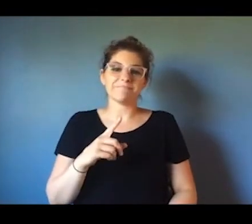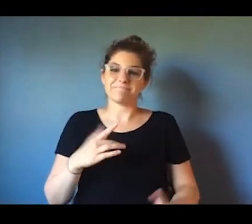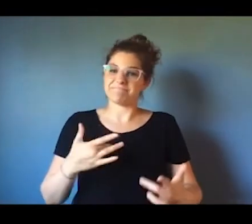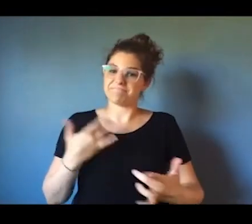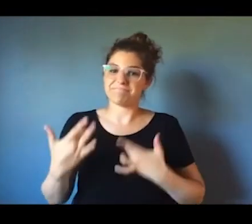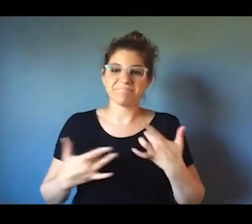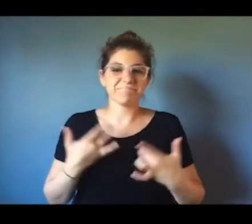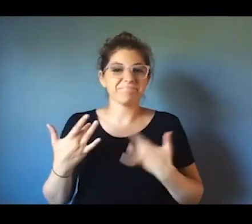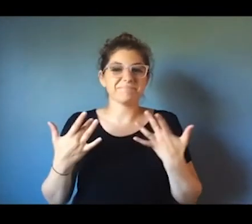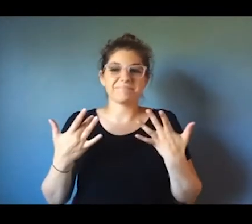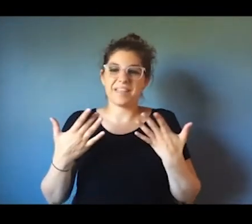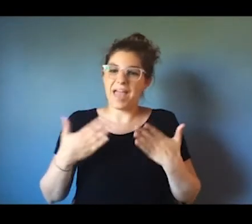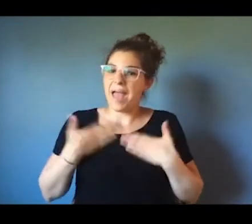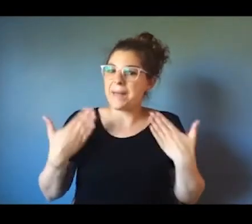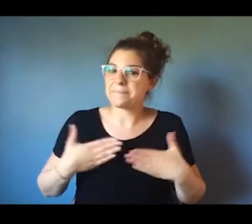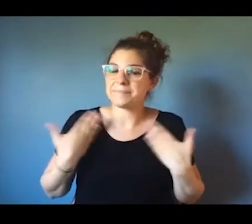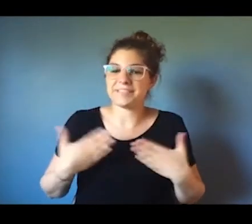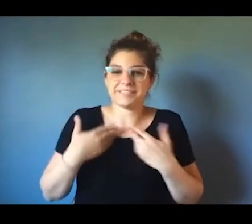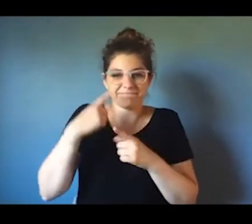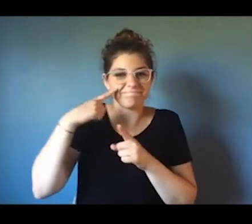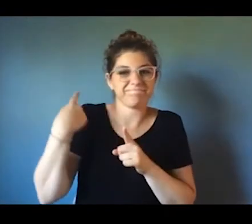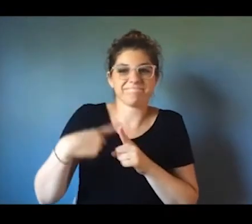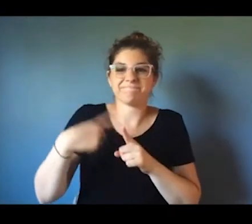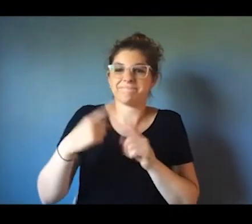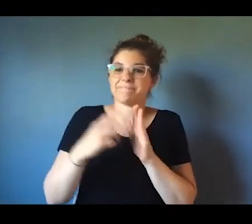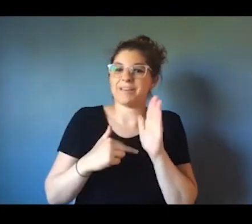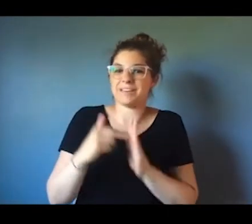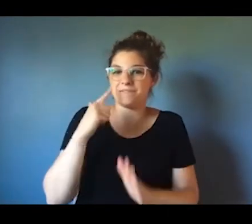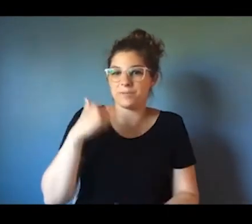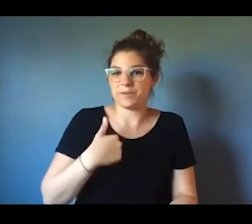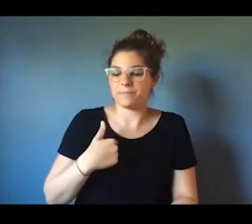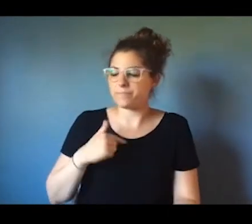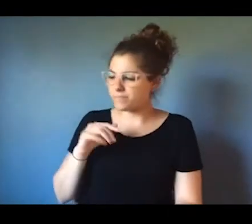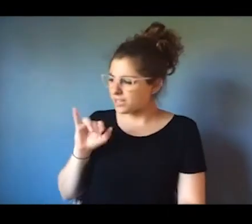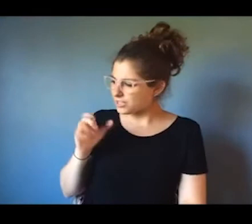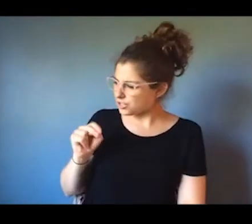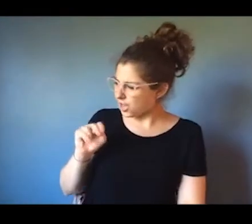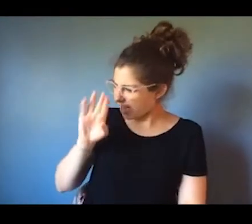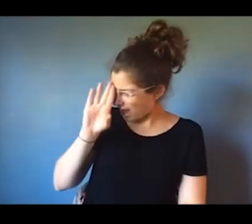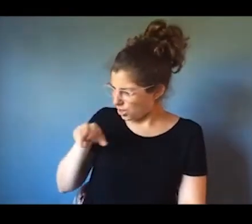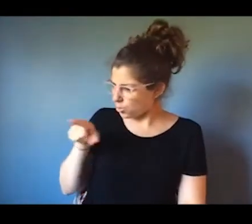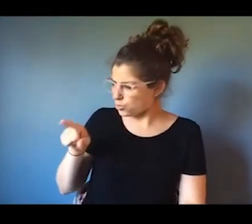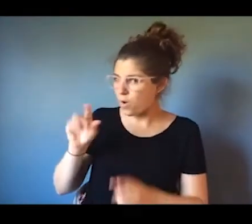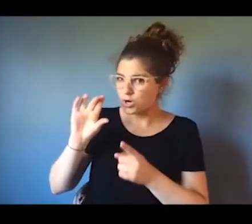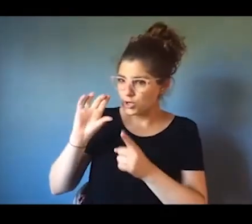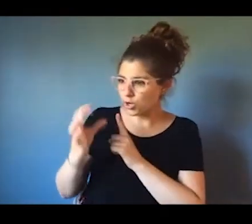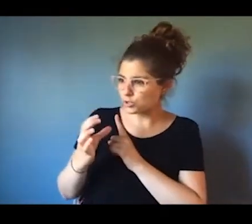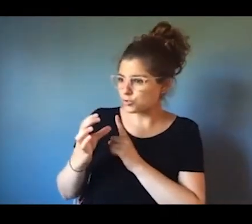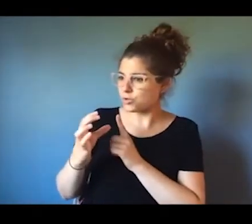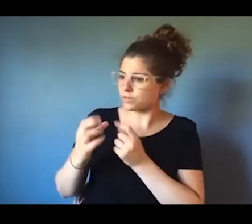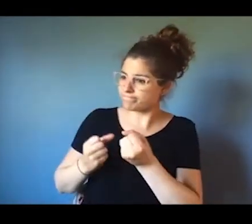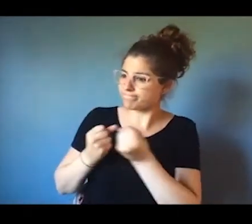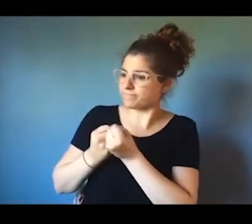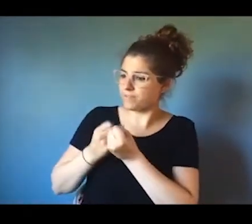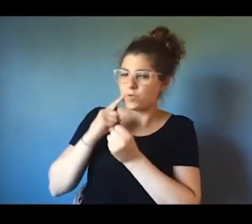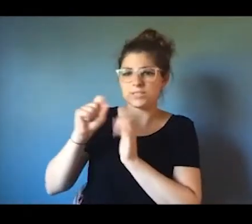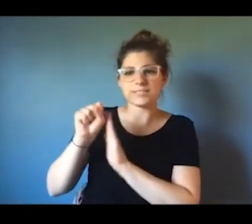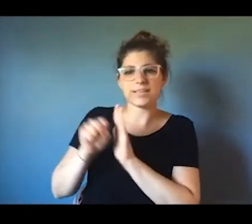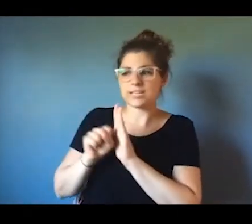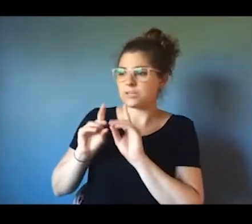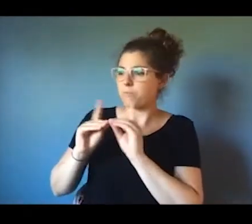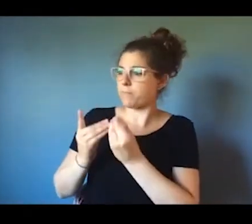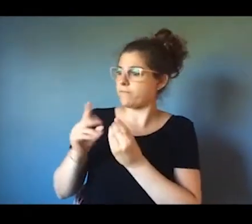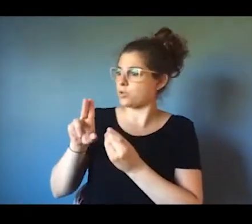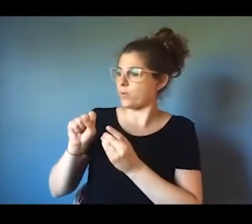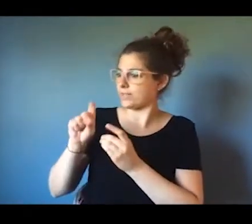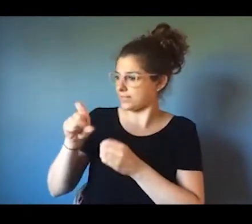is a very joyful, happy, optimistic painting for me. John, I know you are a cultural